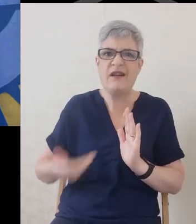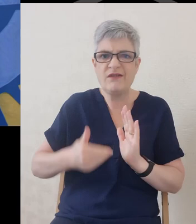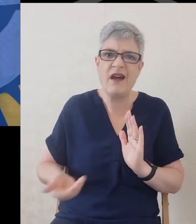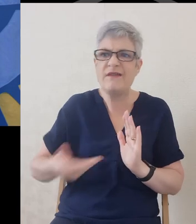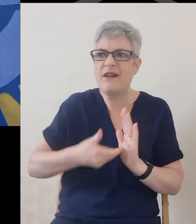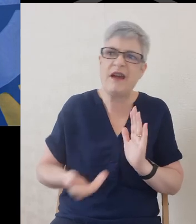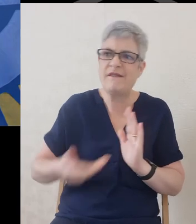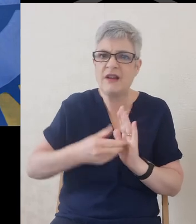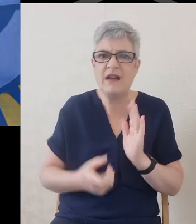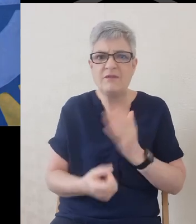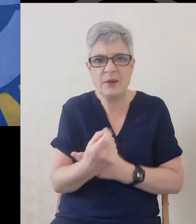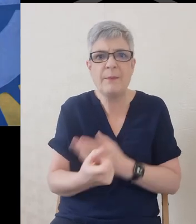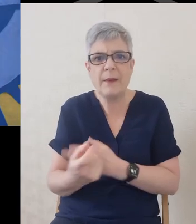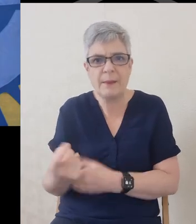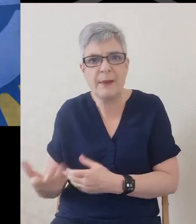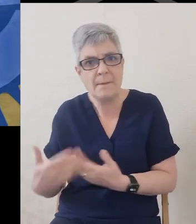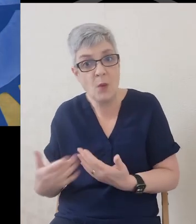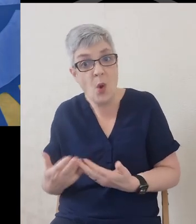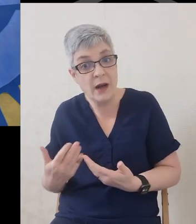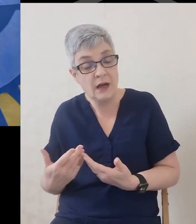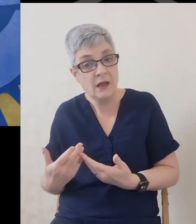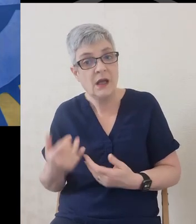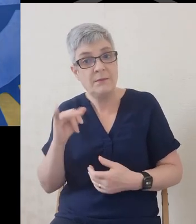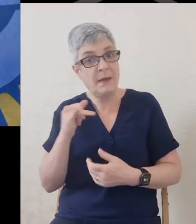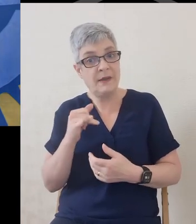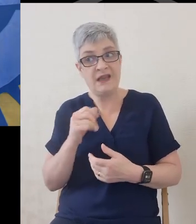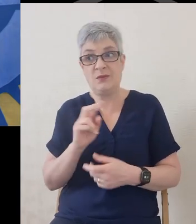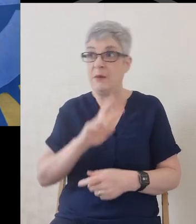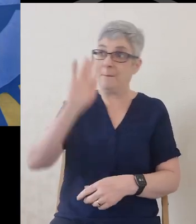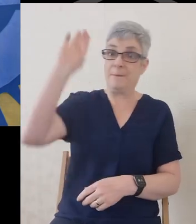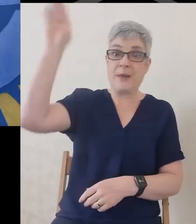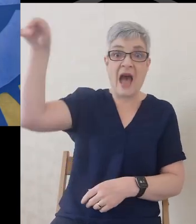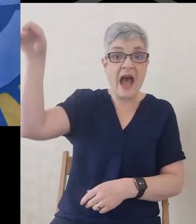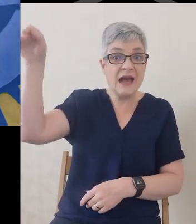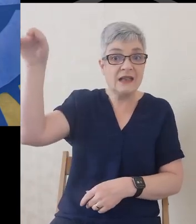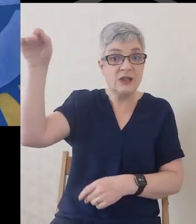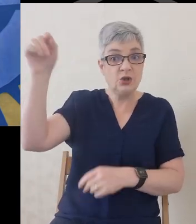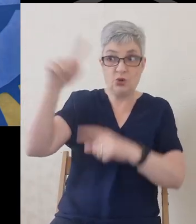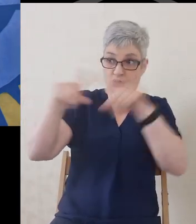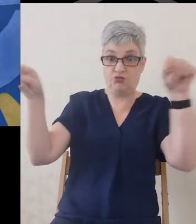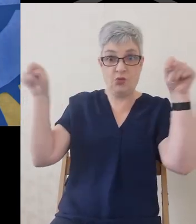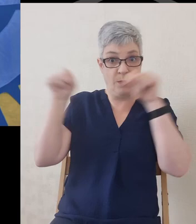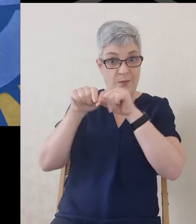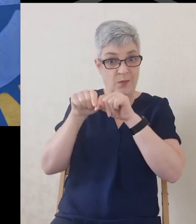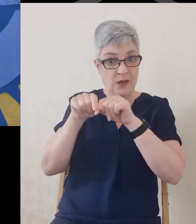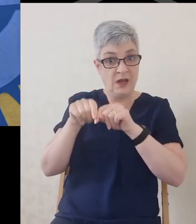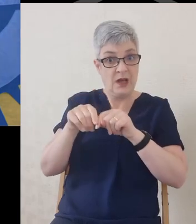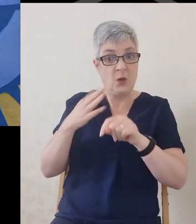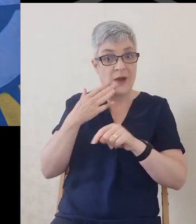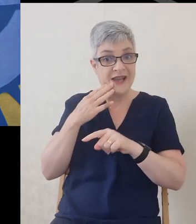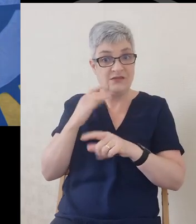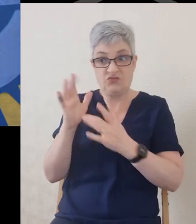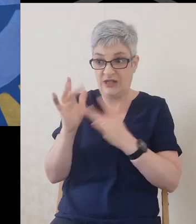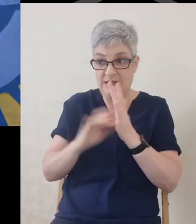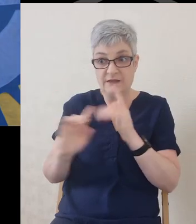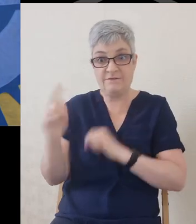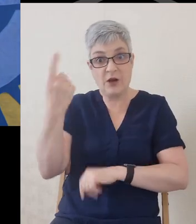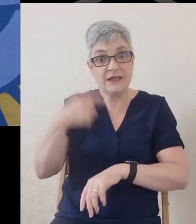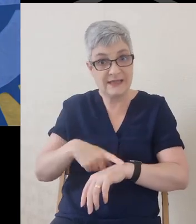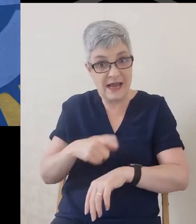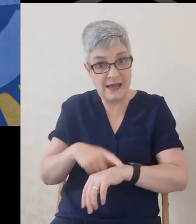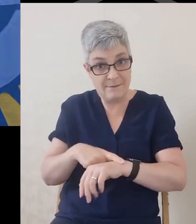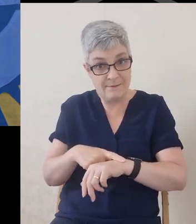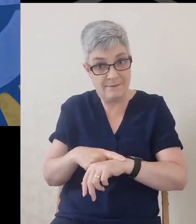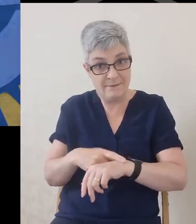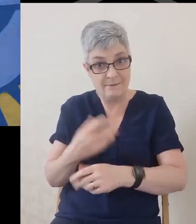does. And maybe they went back to the upper room where Jesus made that first appearance